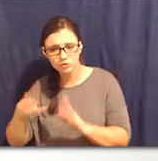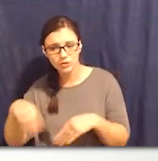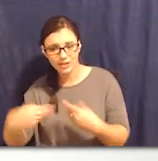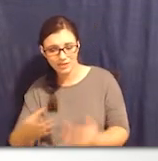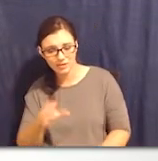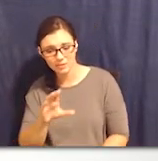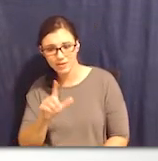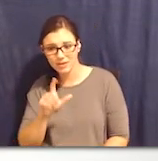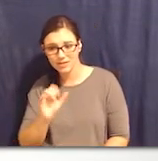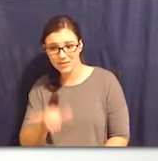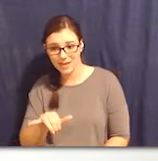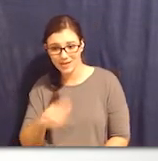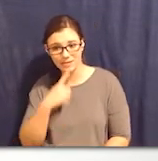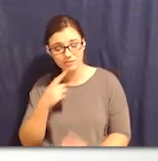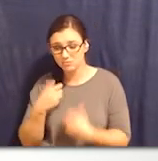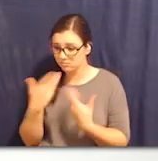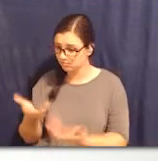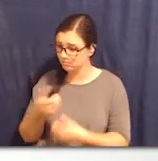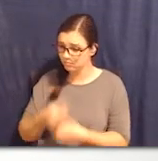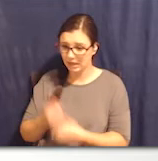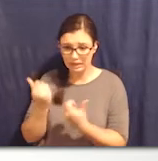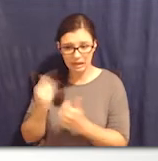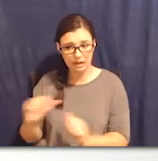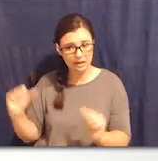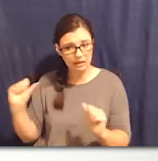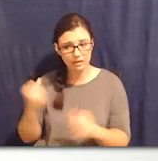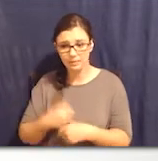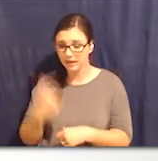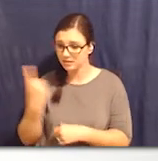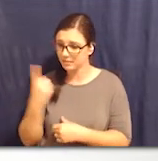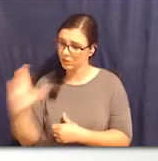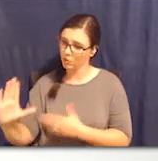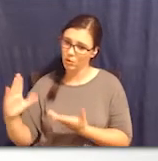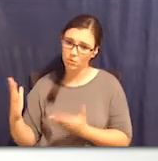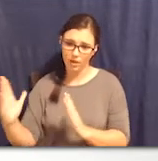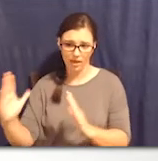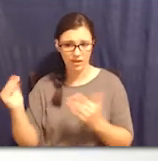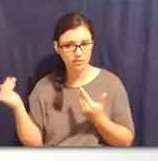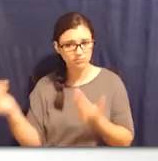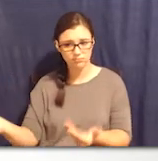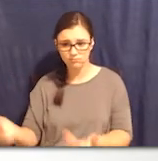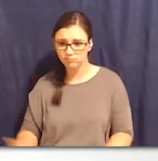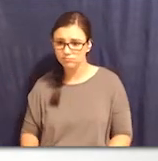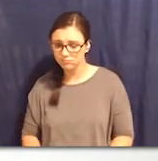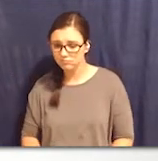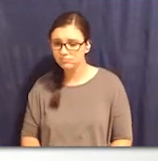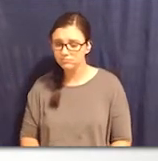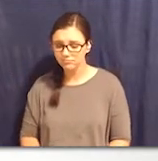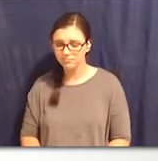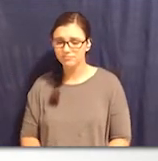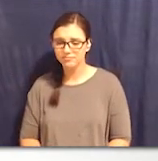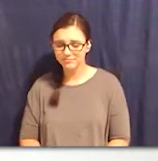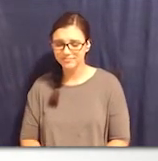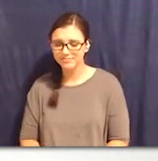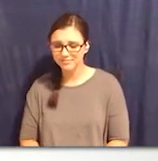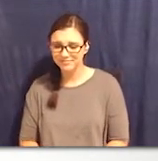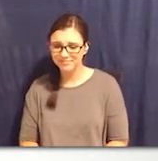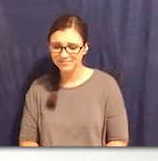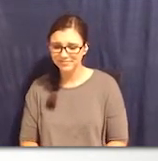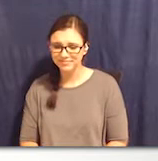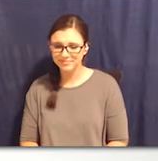Tom's teacher gave him some play. She said, make anything, make something your way.